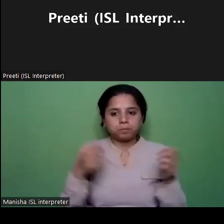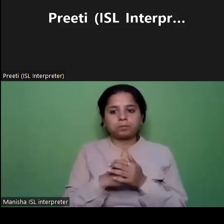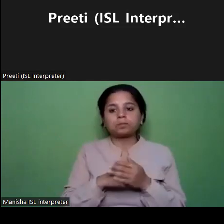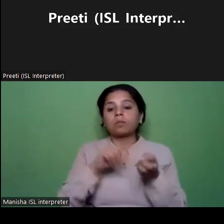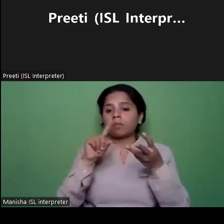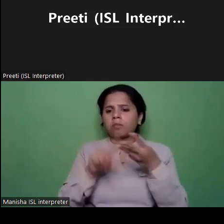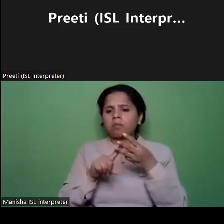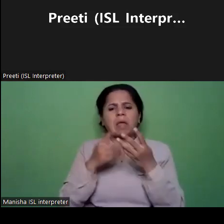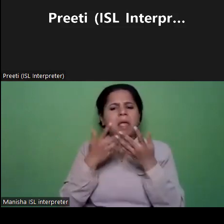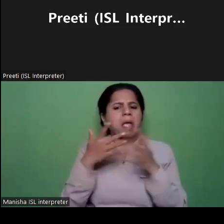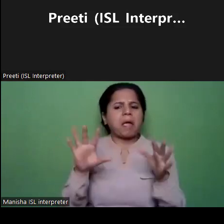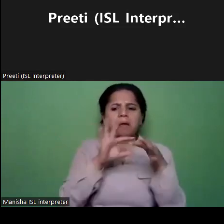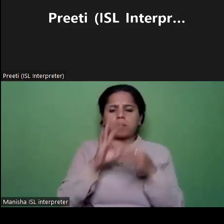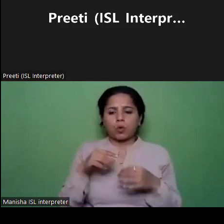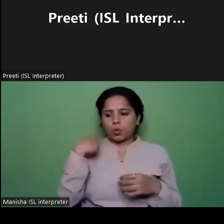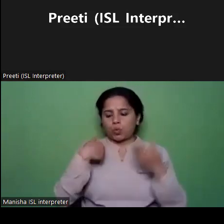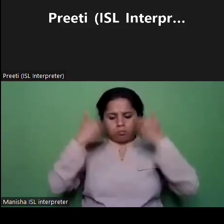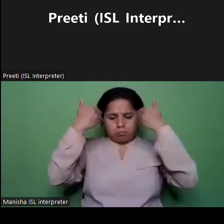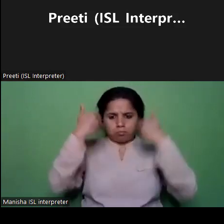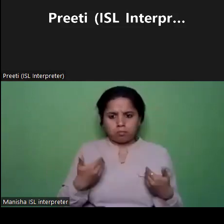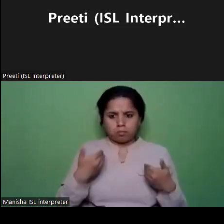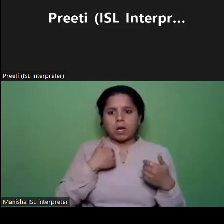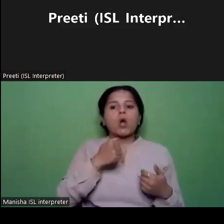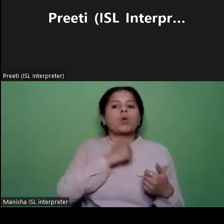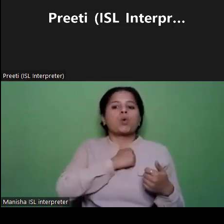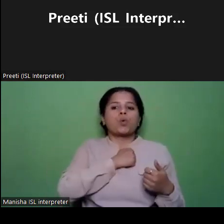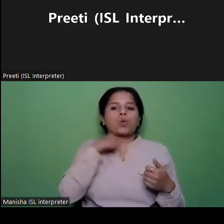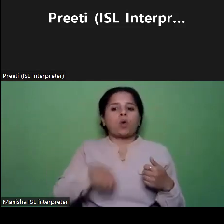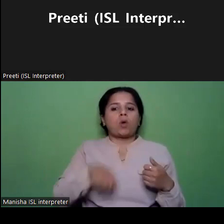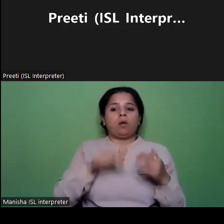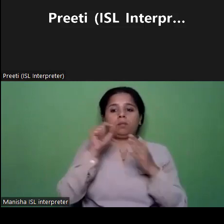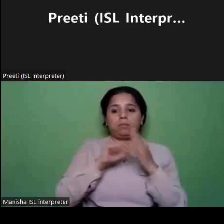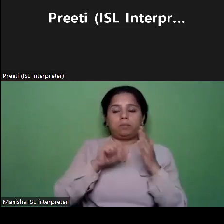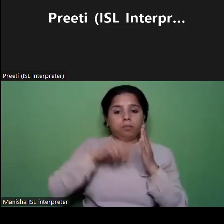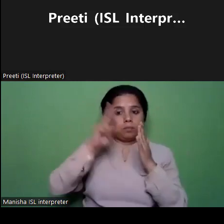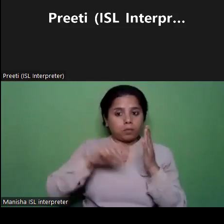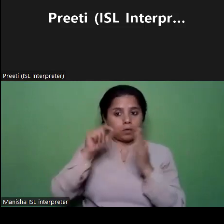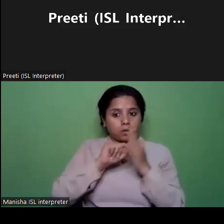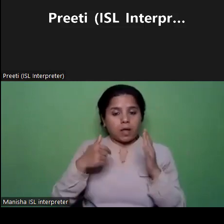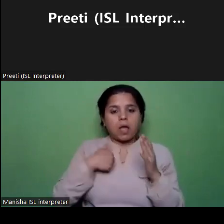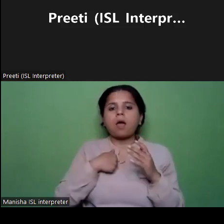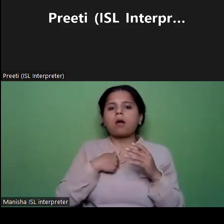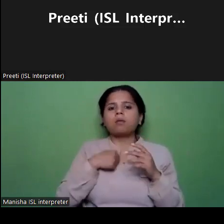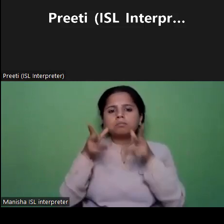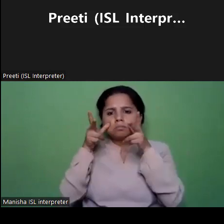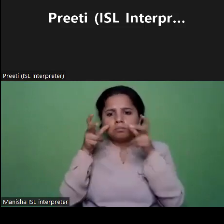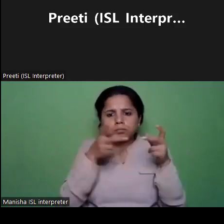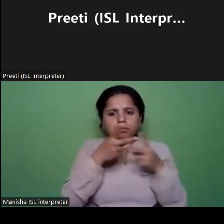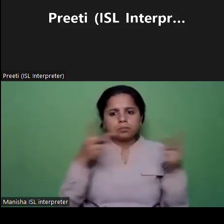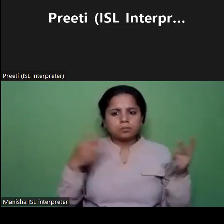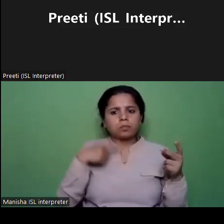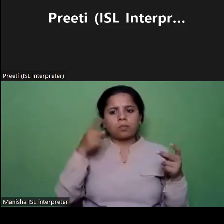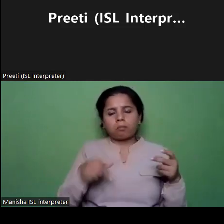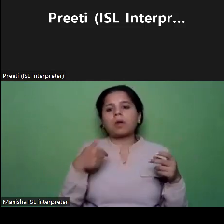regardless of who I am in terms of my literacy level, my level of perception, I should be able to